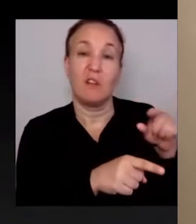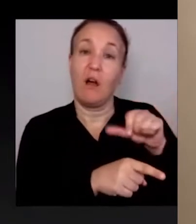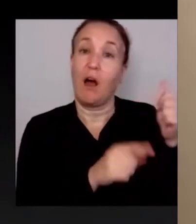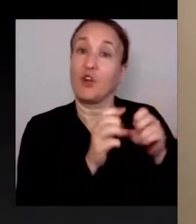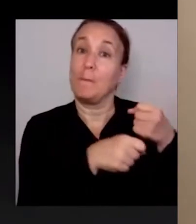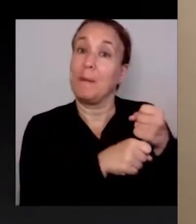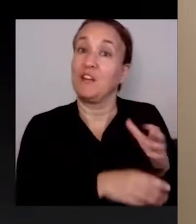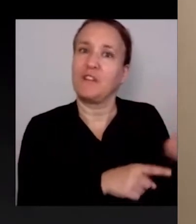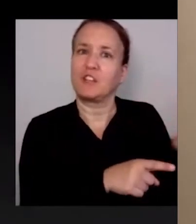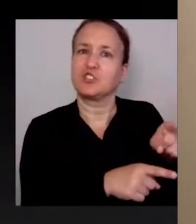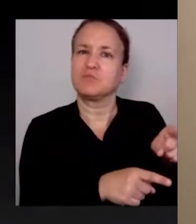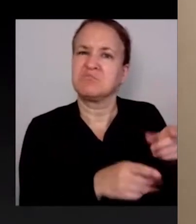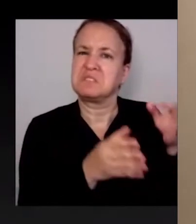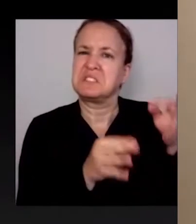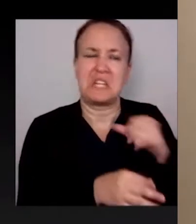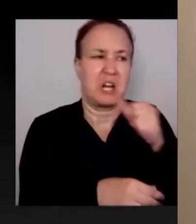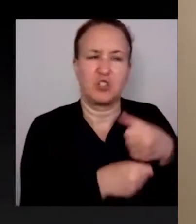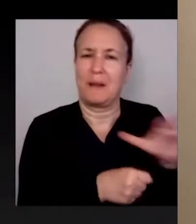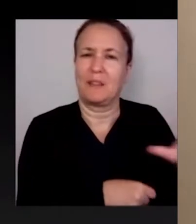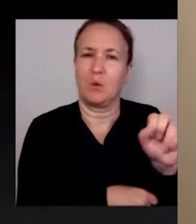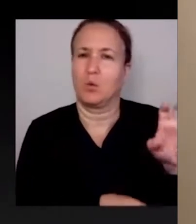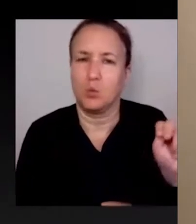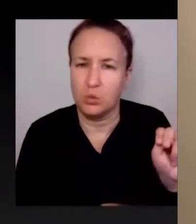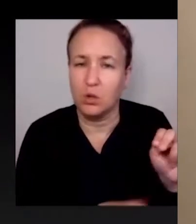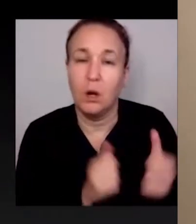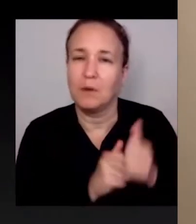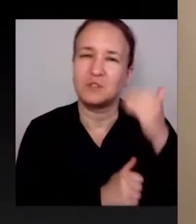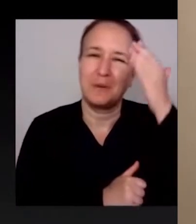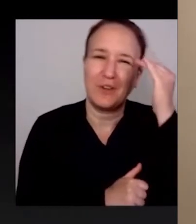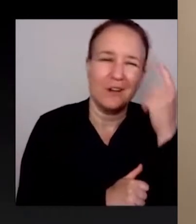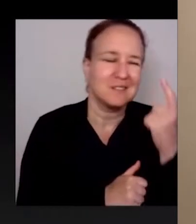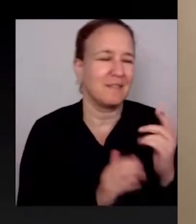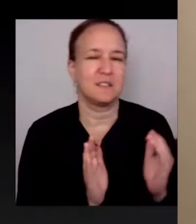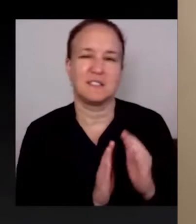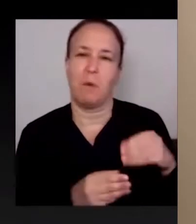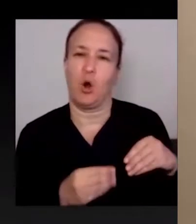adaptive devices, most likely due to the comparatively small market size.